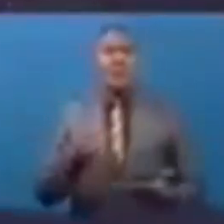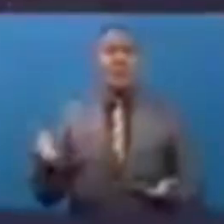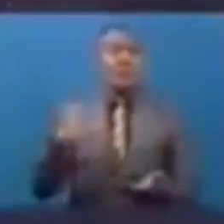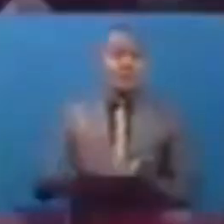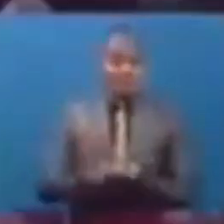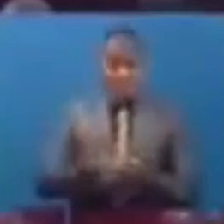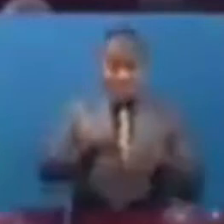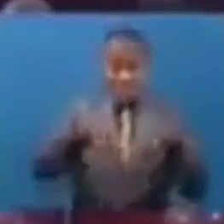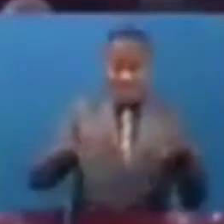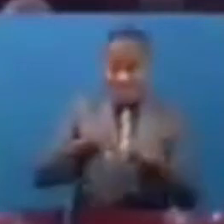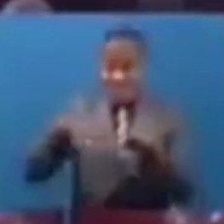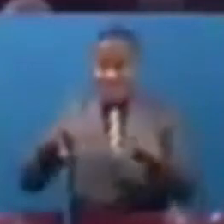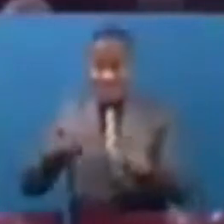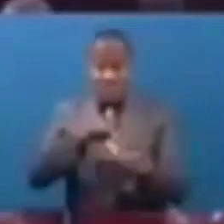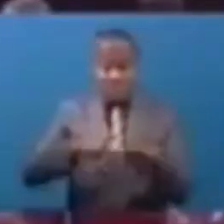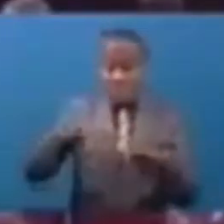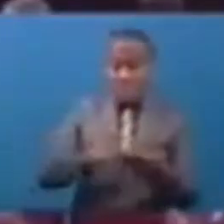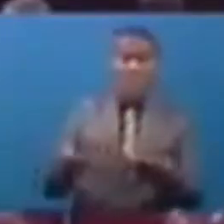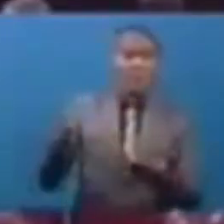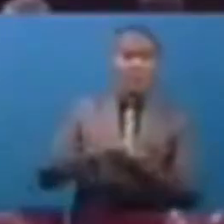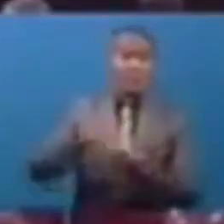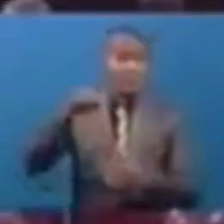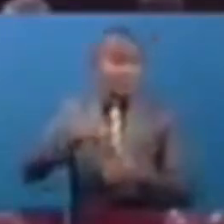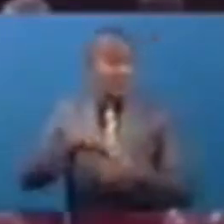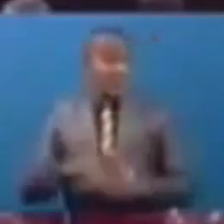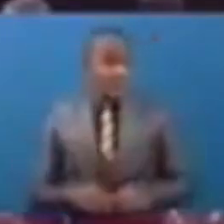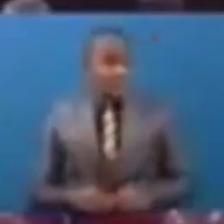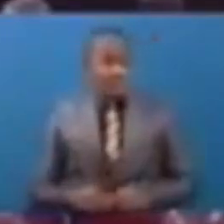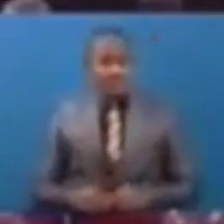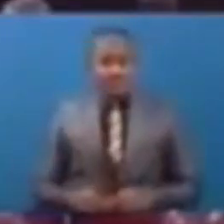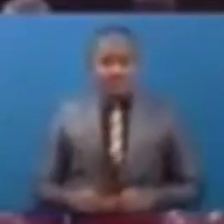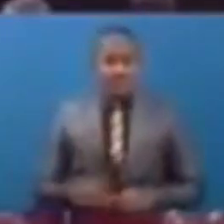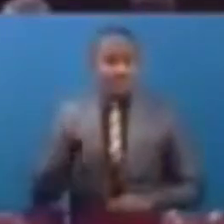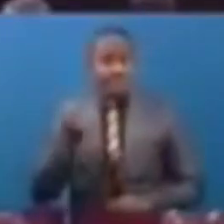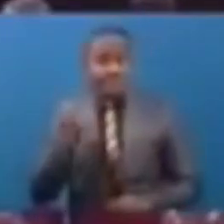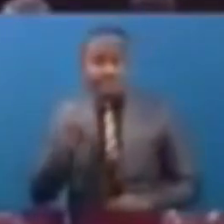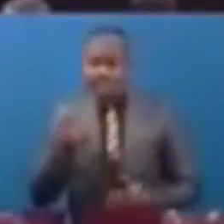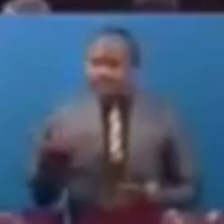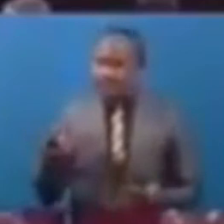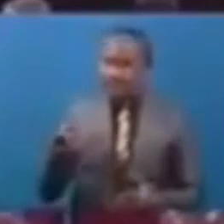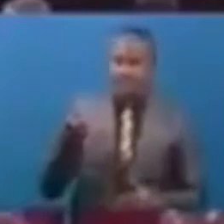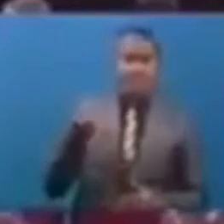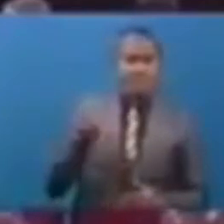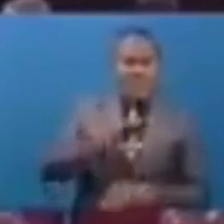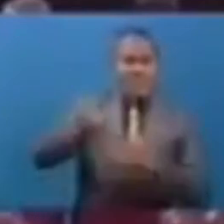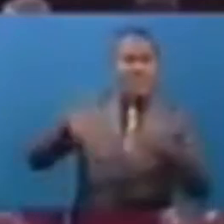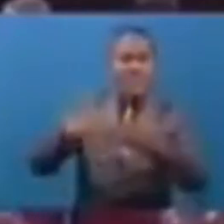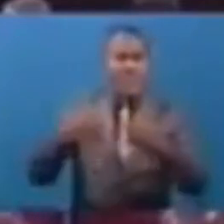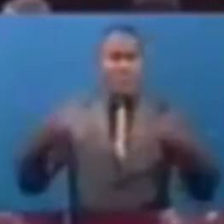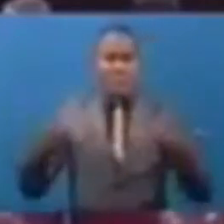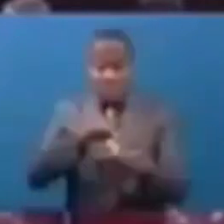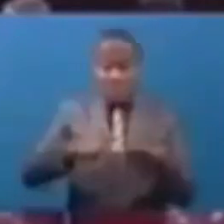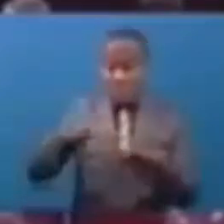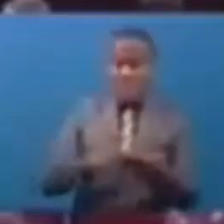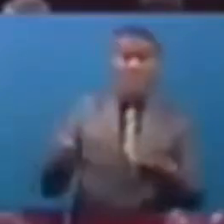and orders a rerun of the areas affected. In the circumstances, the overall